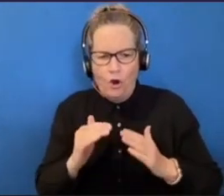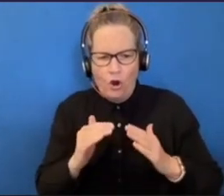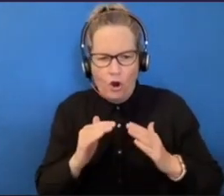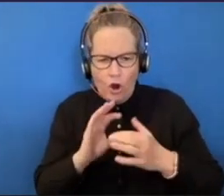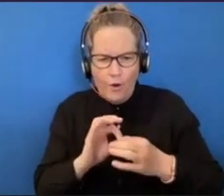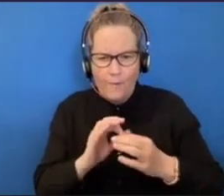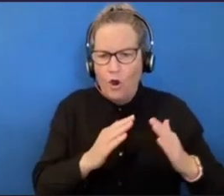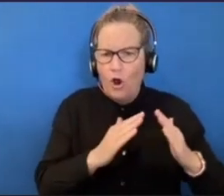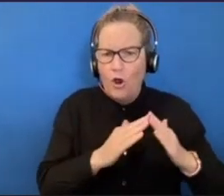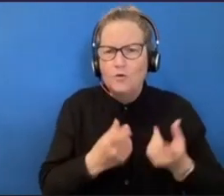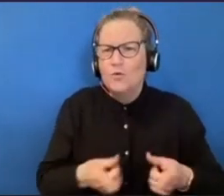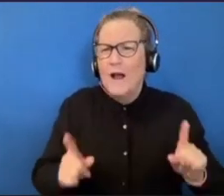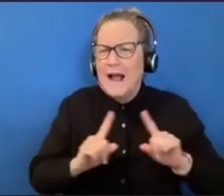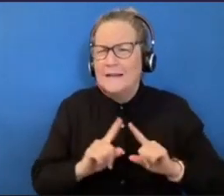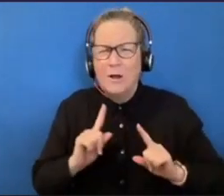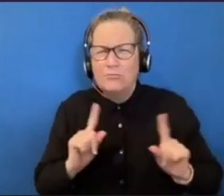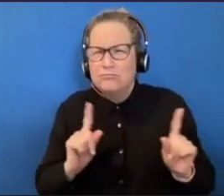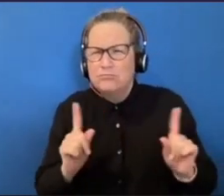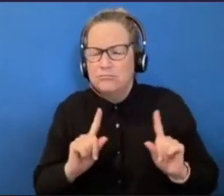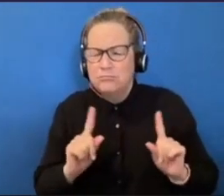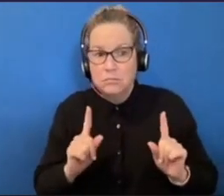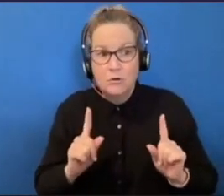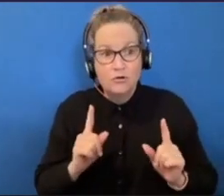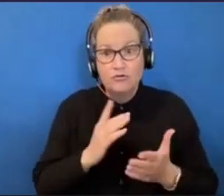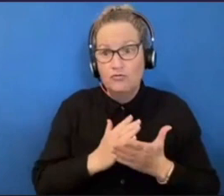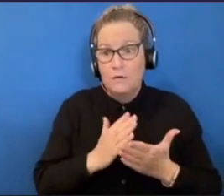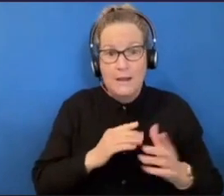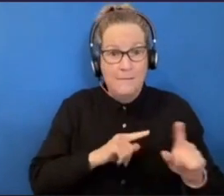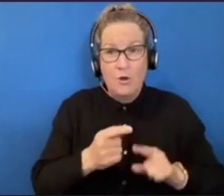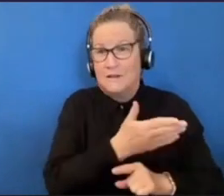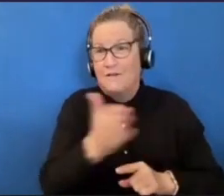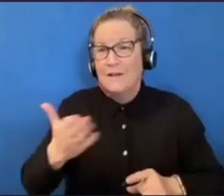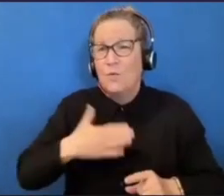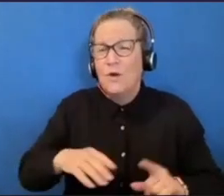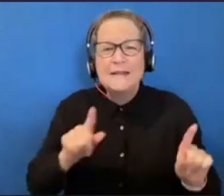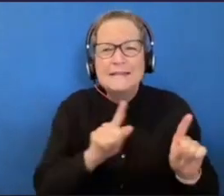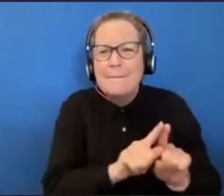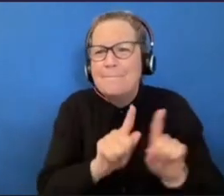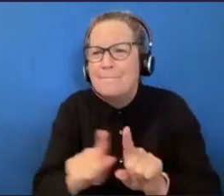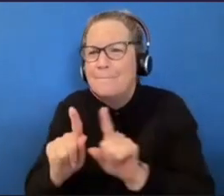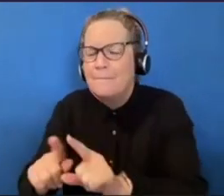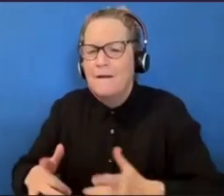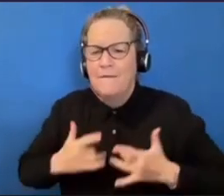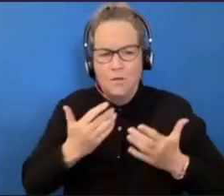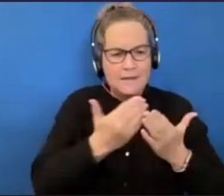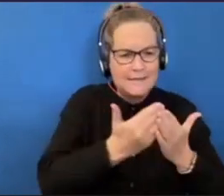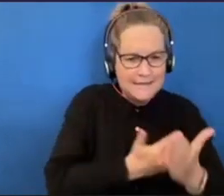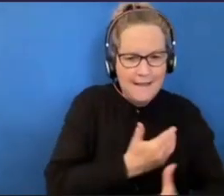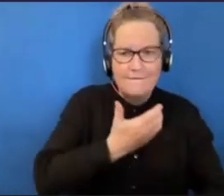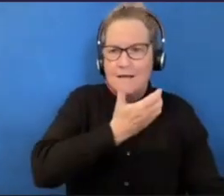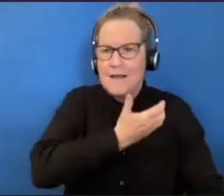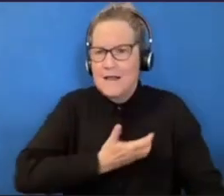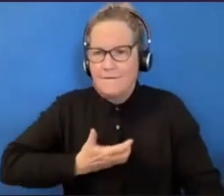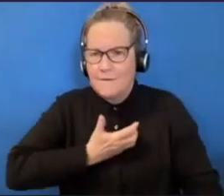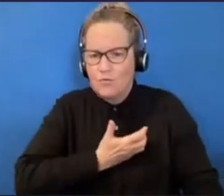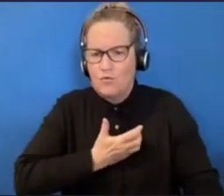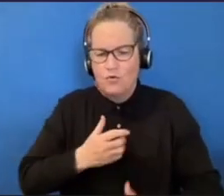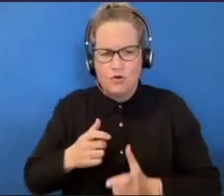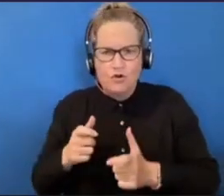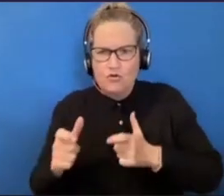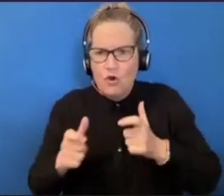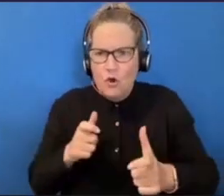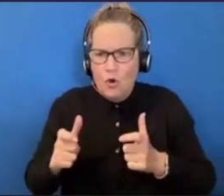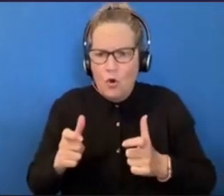home. In fact, many of us want and need the same things of home for us to feel safe, comfortable, and control, and to have that